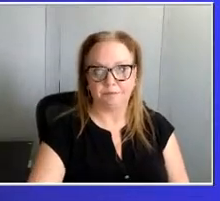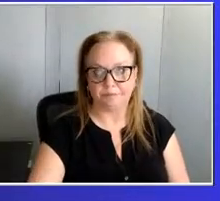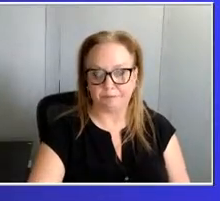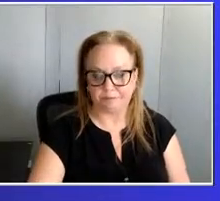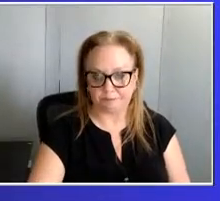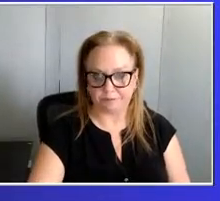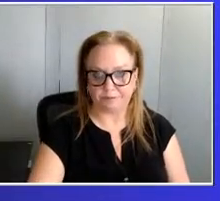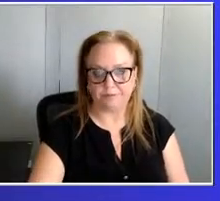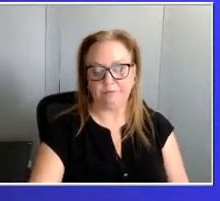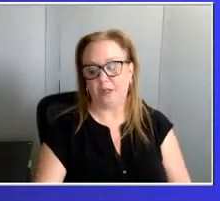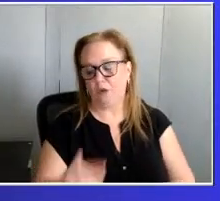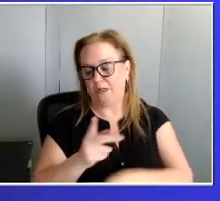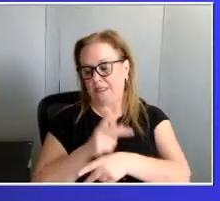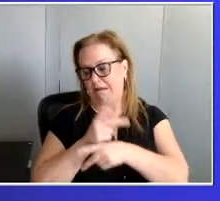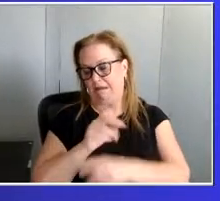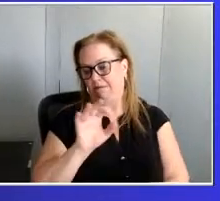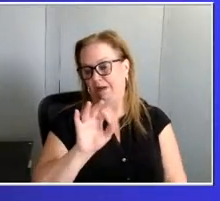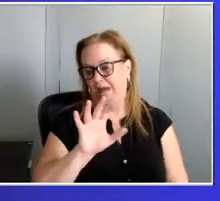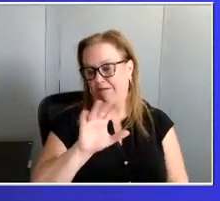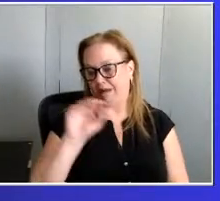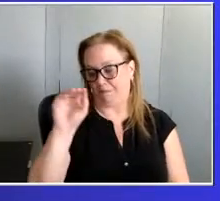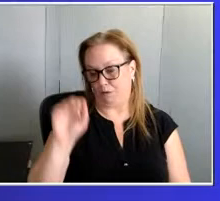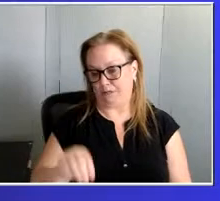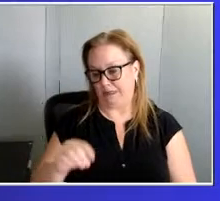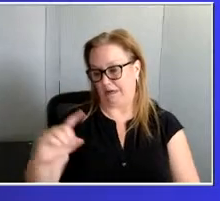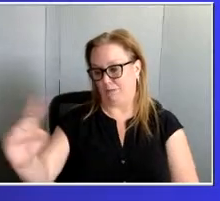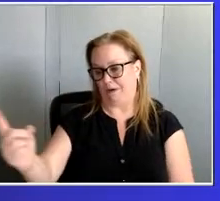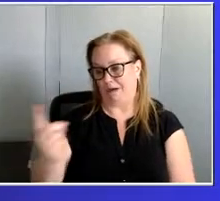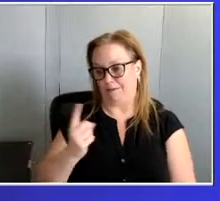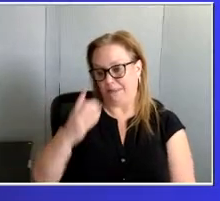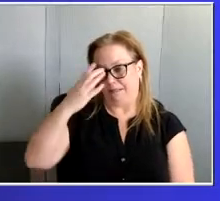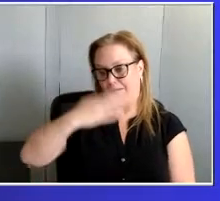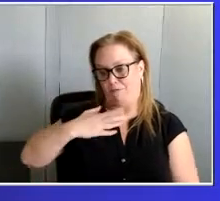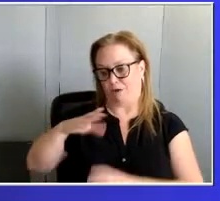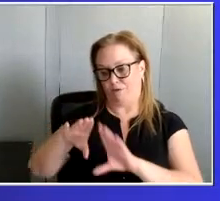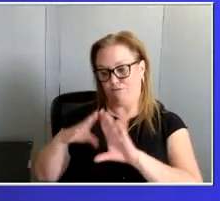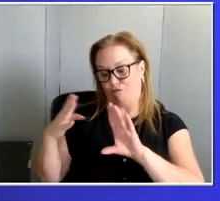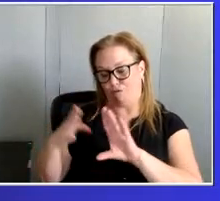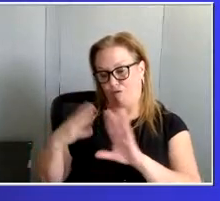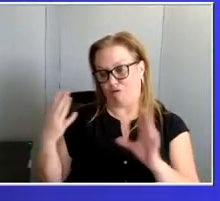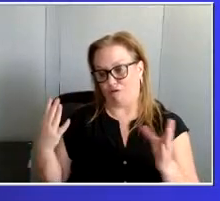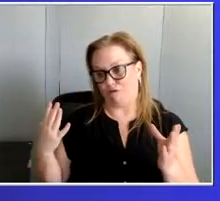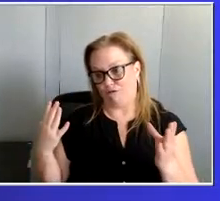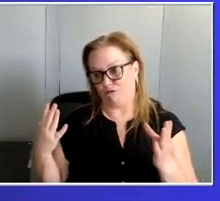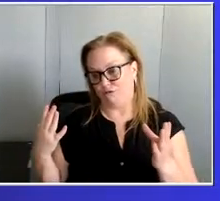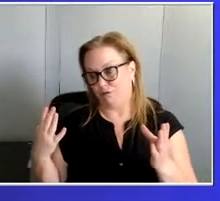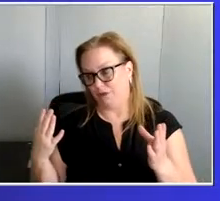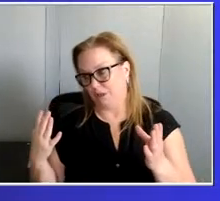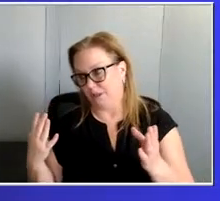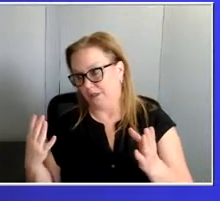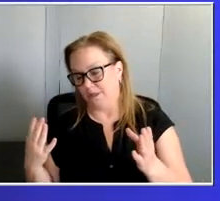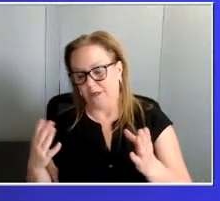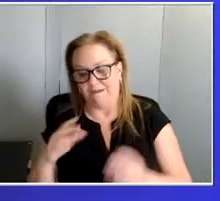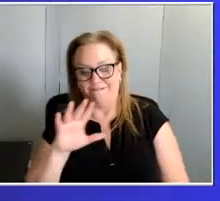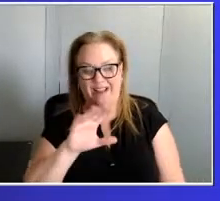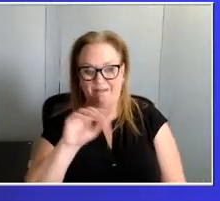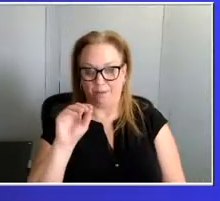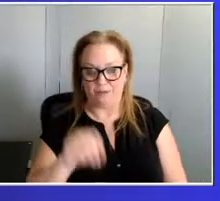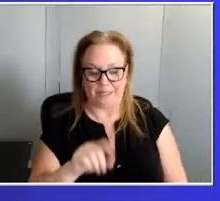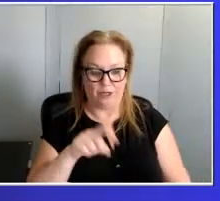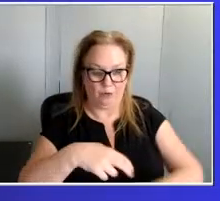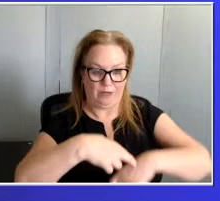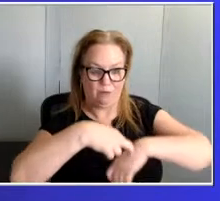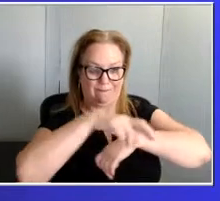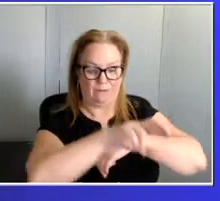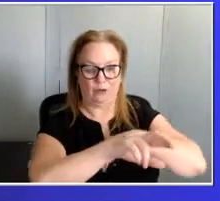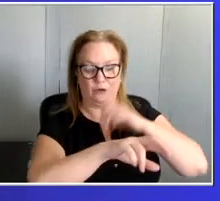for 95% of what walks in the front door, there's 5% that you need to refer